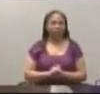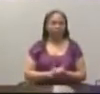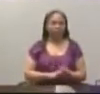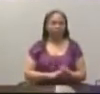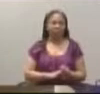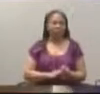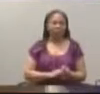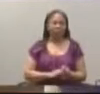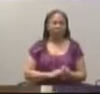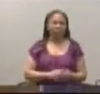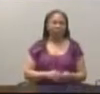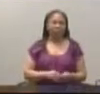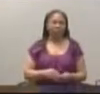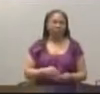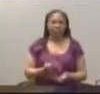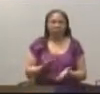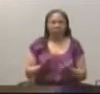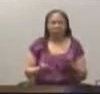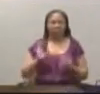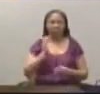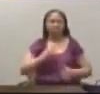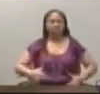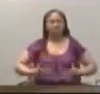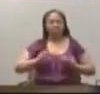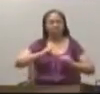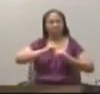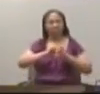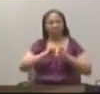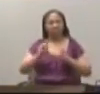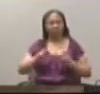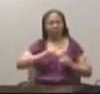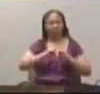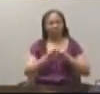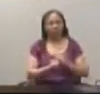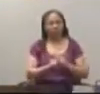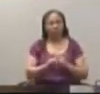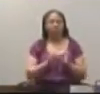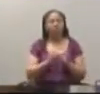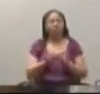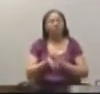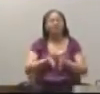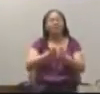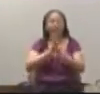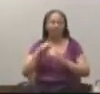live. I don't want to change. Christ is asking us to change.